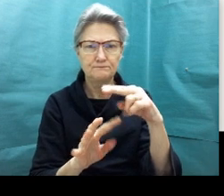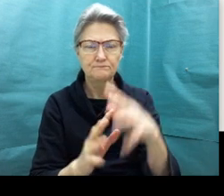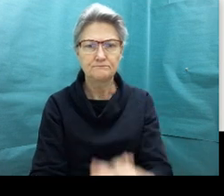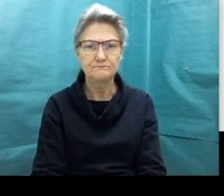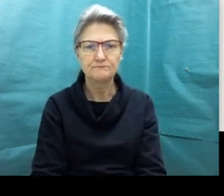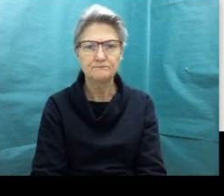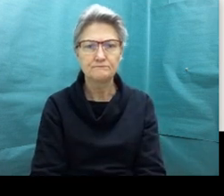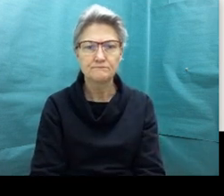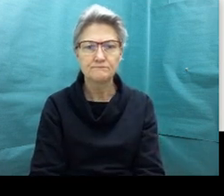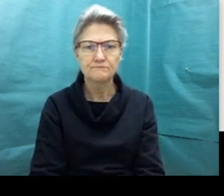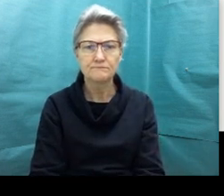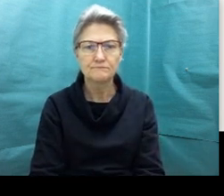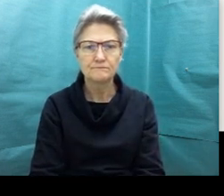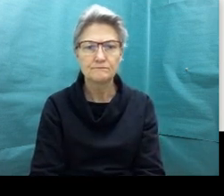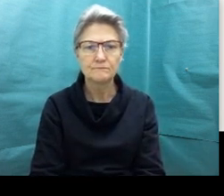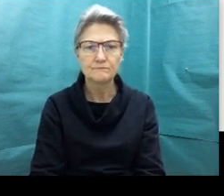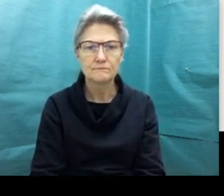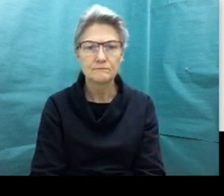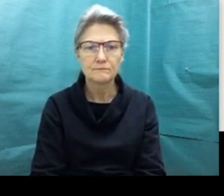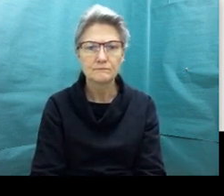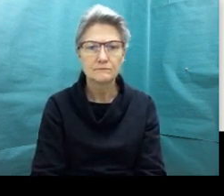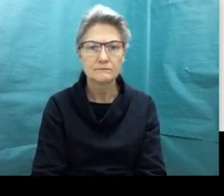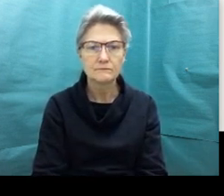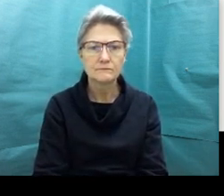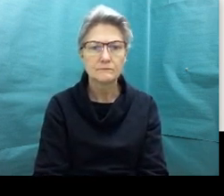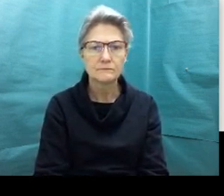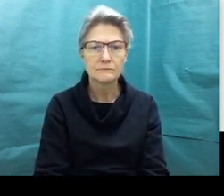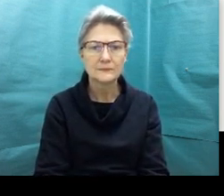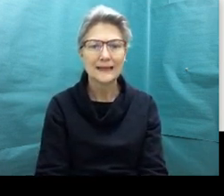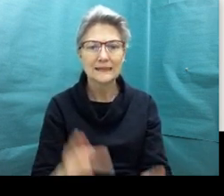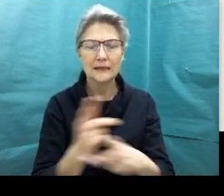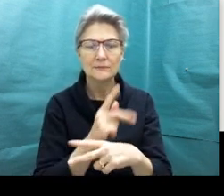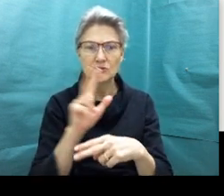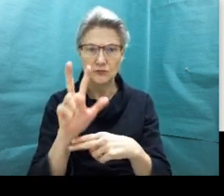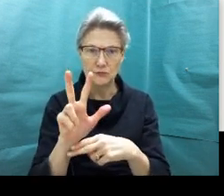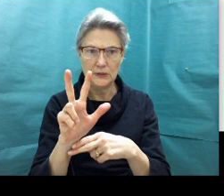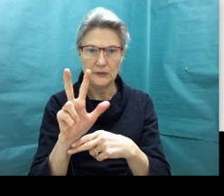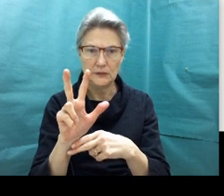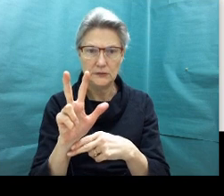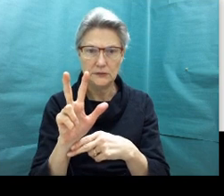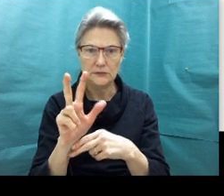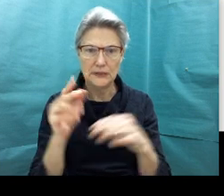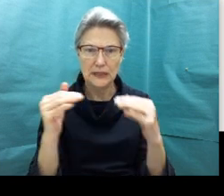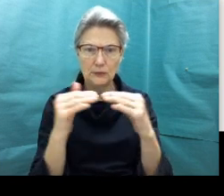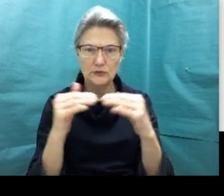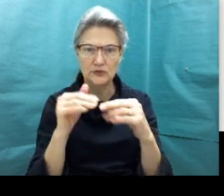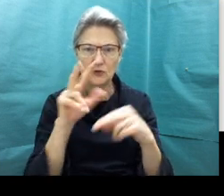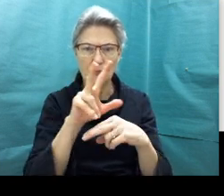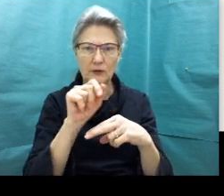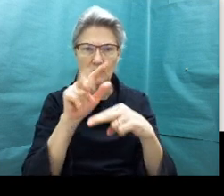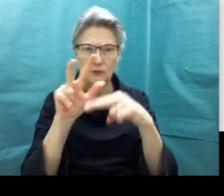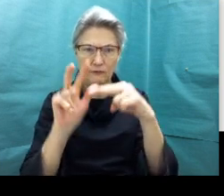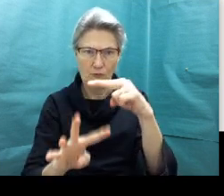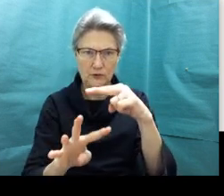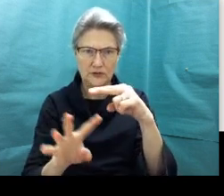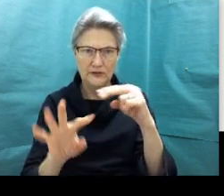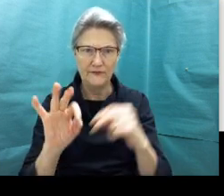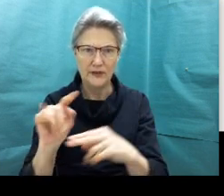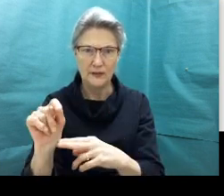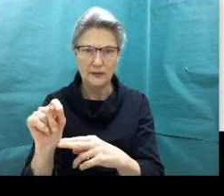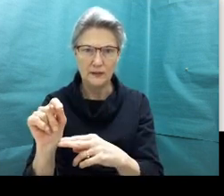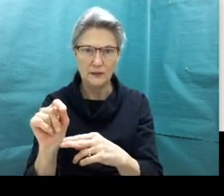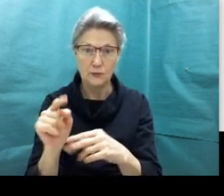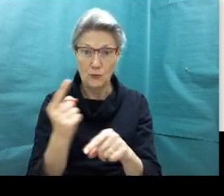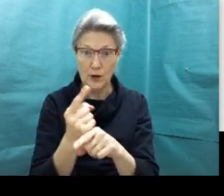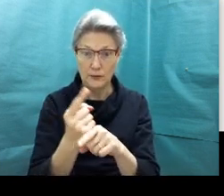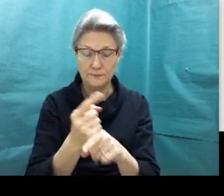so 1 1/4 feet times 3 equals 3 3/4 feet, right?